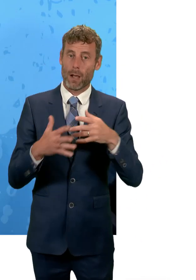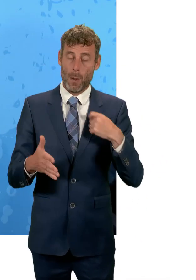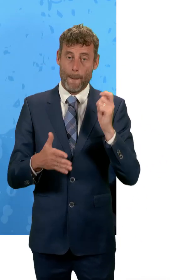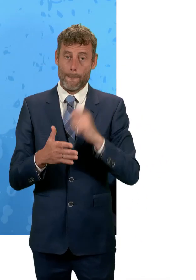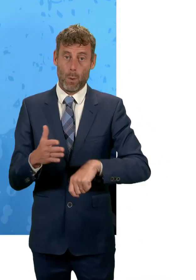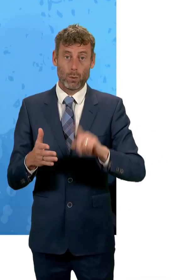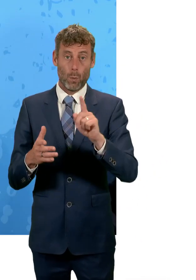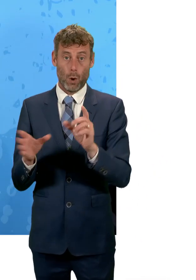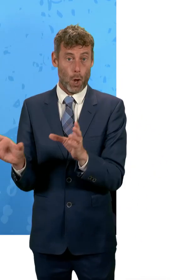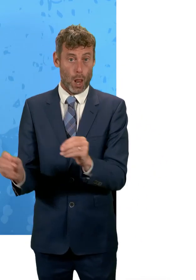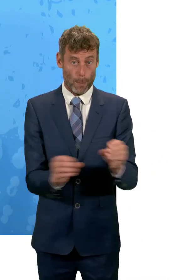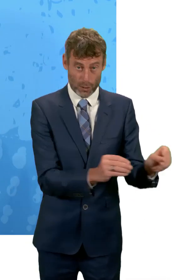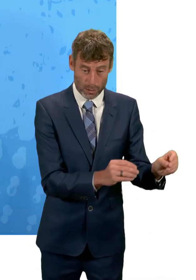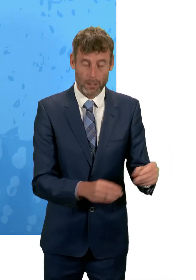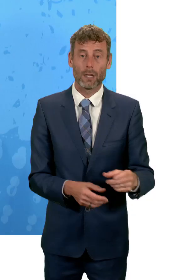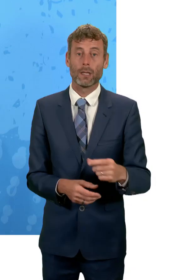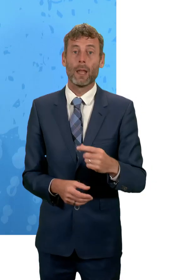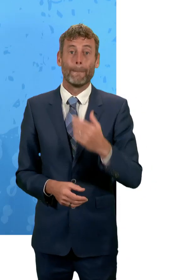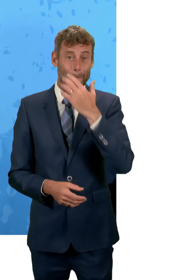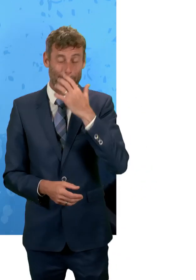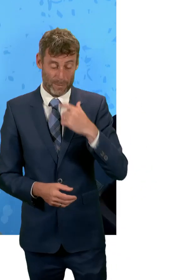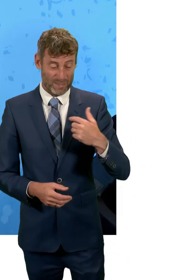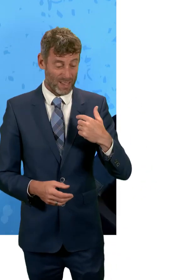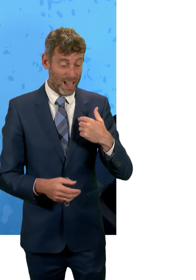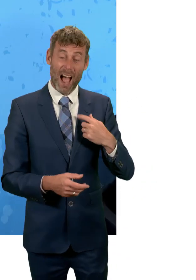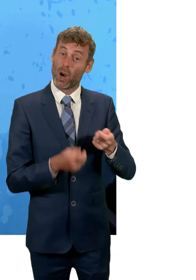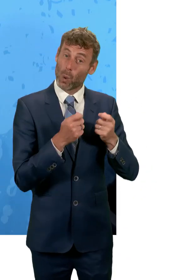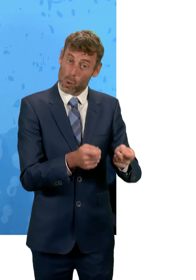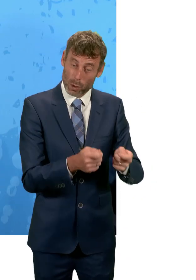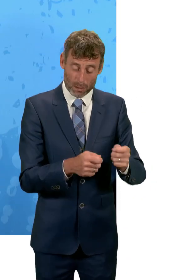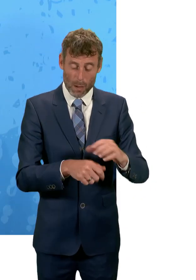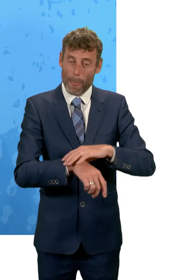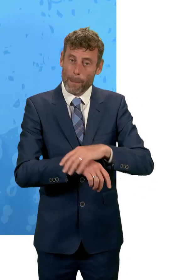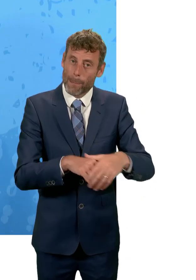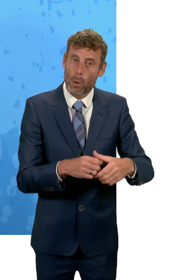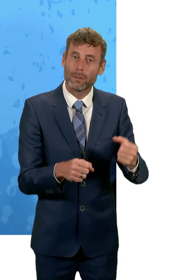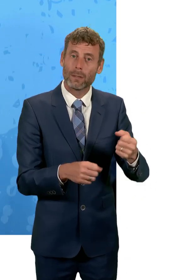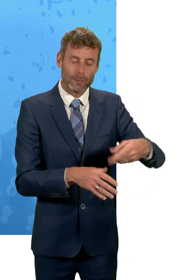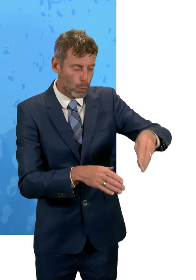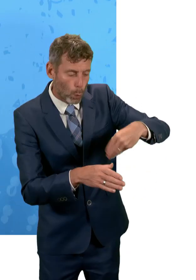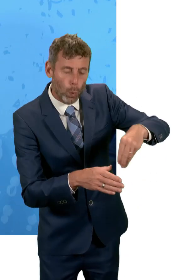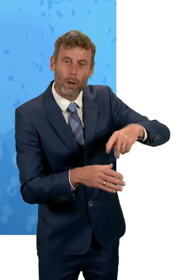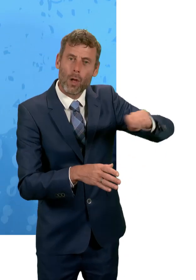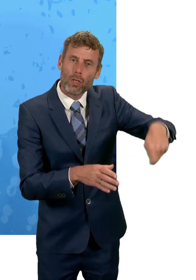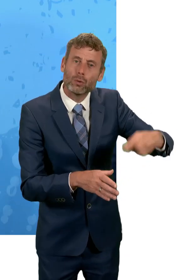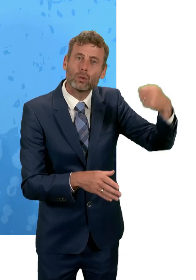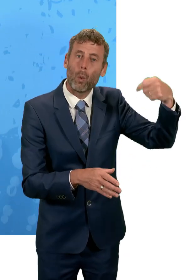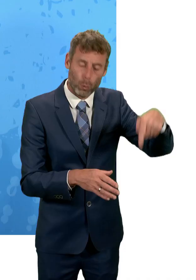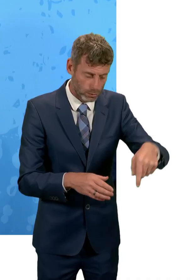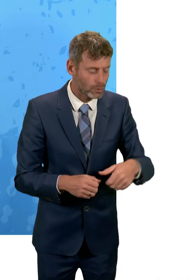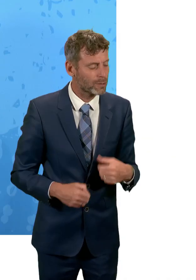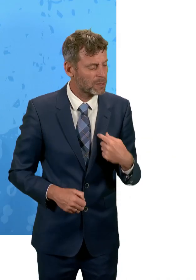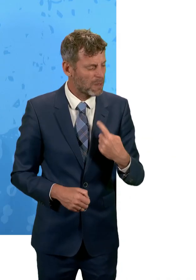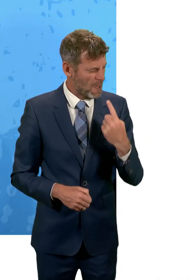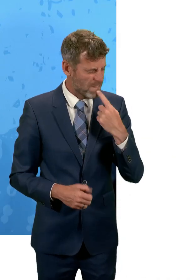to make the sauce, and I tasted the sauce, and there was nothing in it. There was no flavour, there was nothing. And I'm just thinking about the flavour you would get from